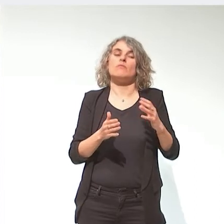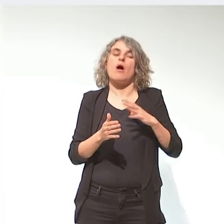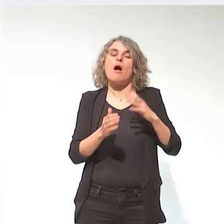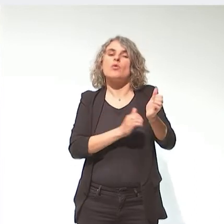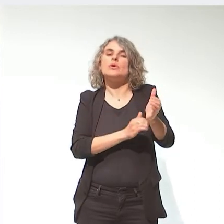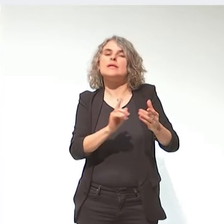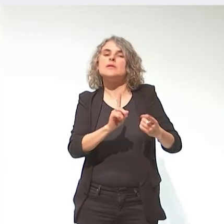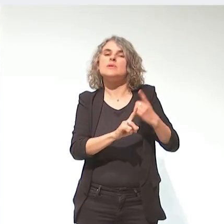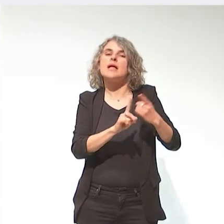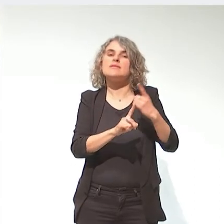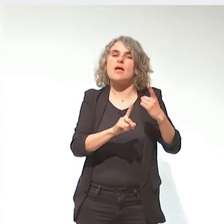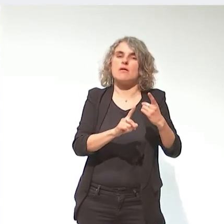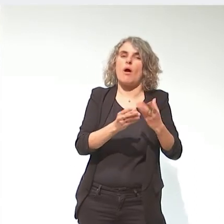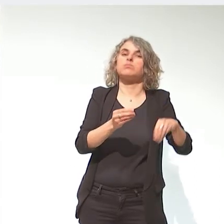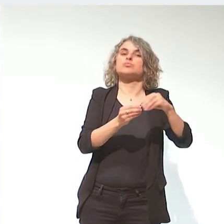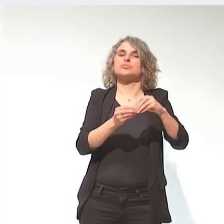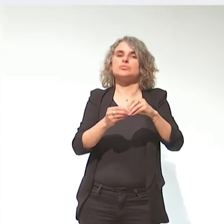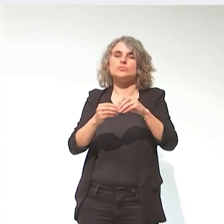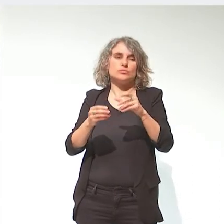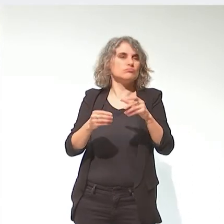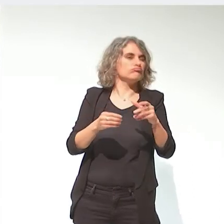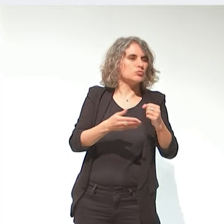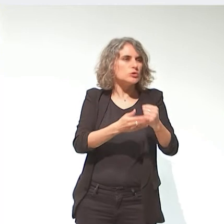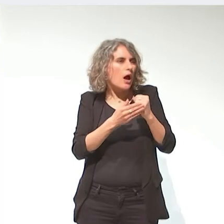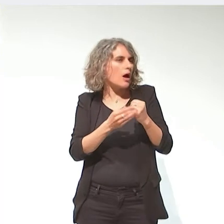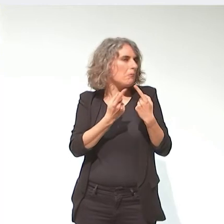which goal was to